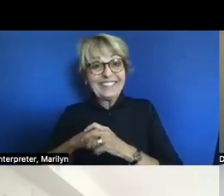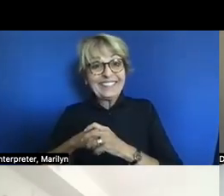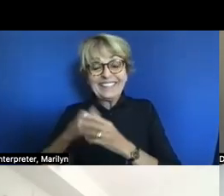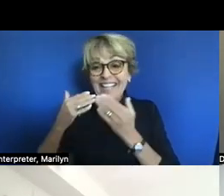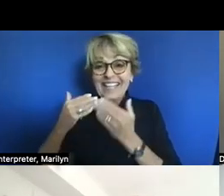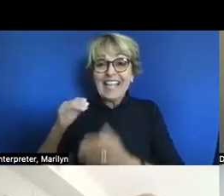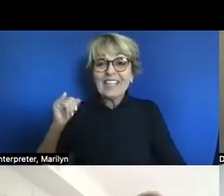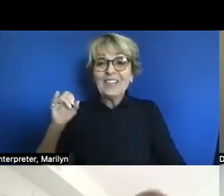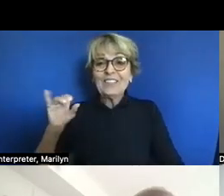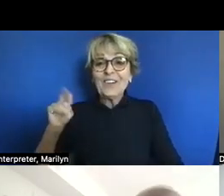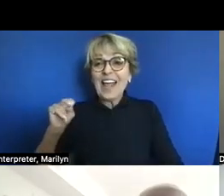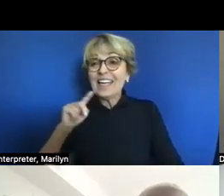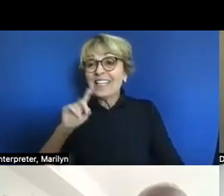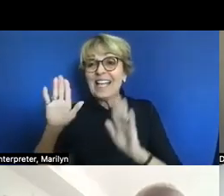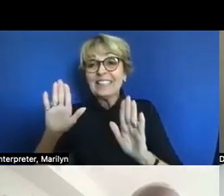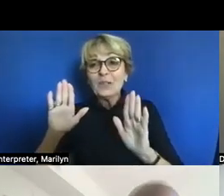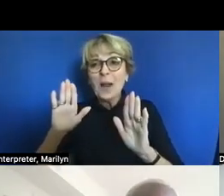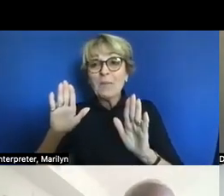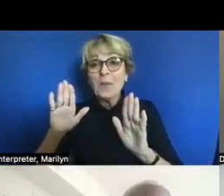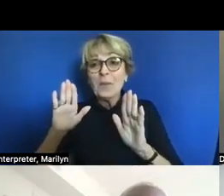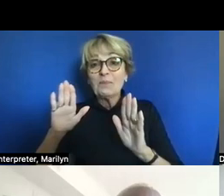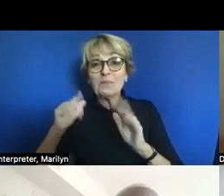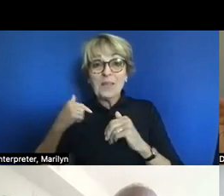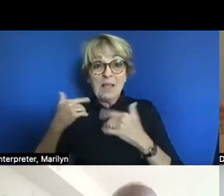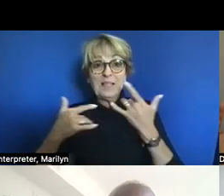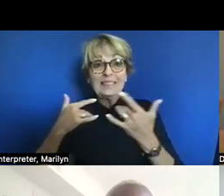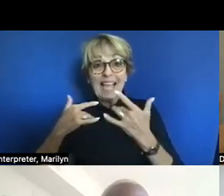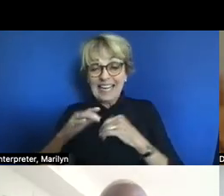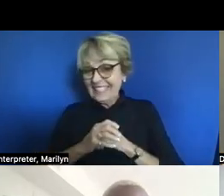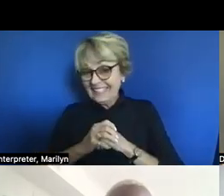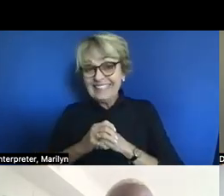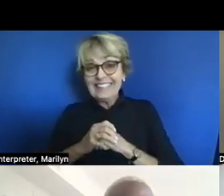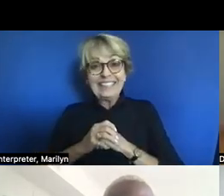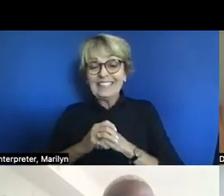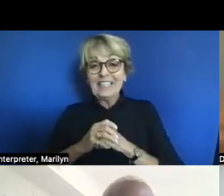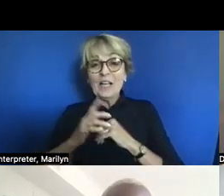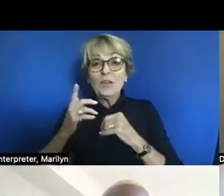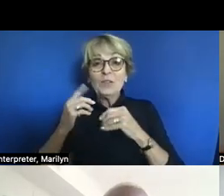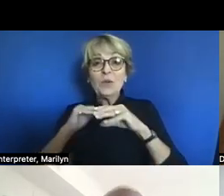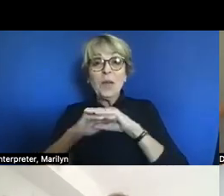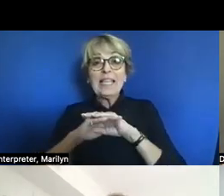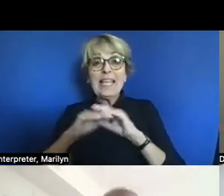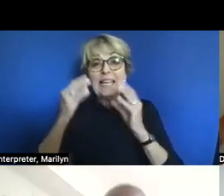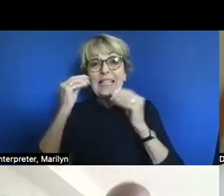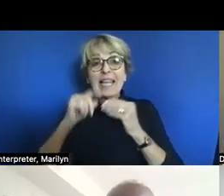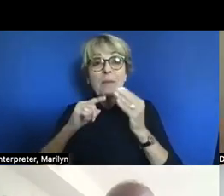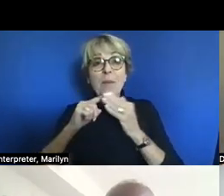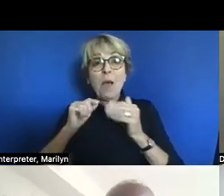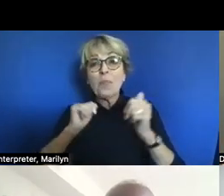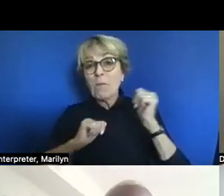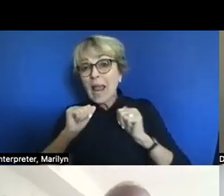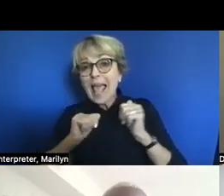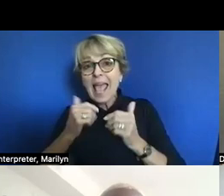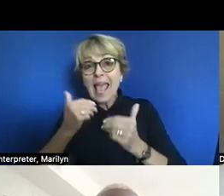Jaron. That's incredible. Yeah, I'm so excited for it. Like just going in and just thinking about like the play at work